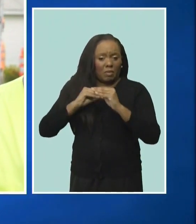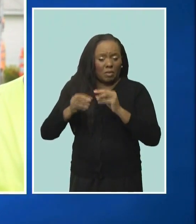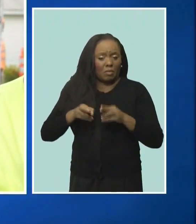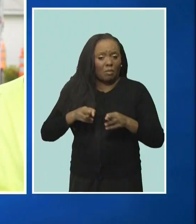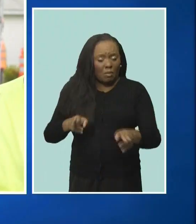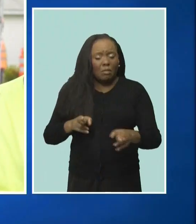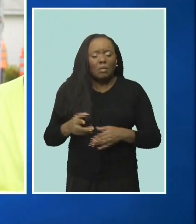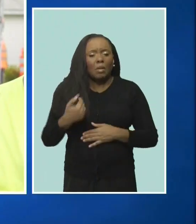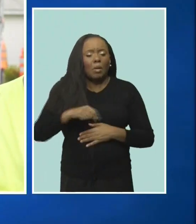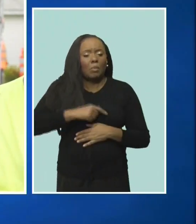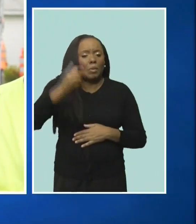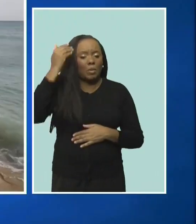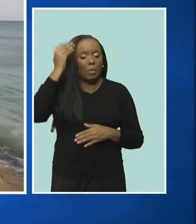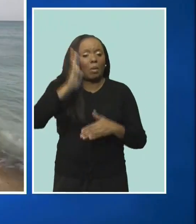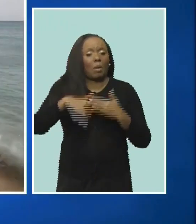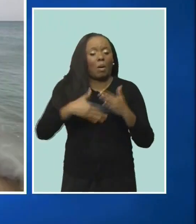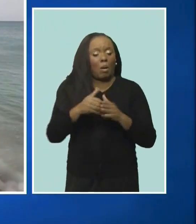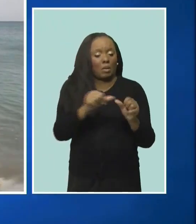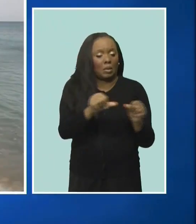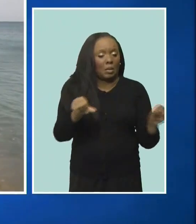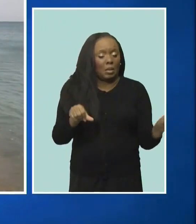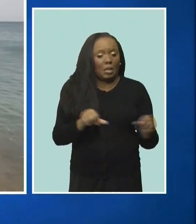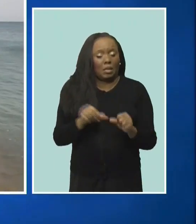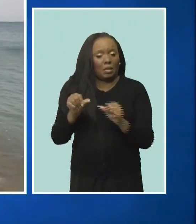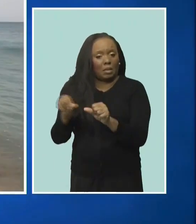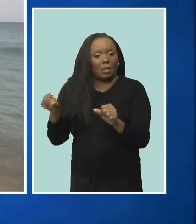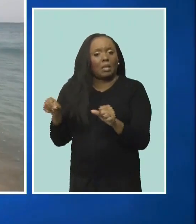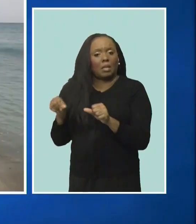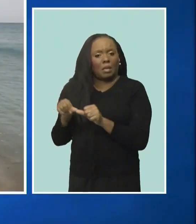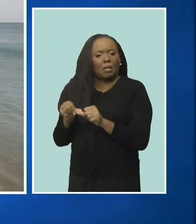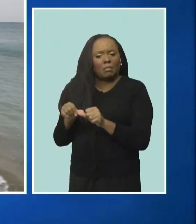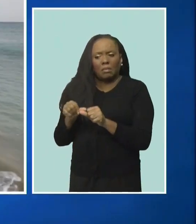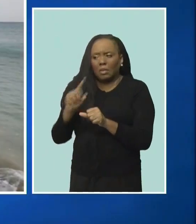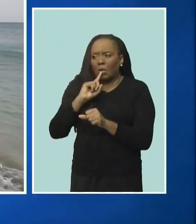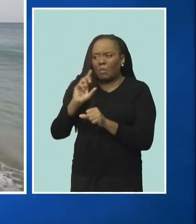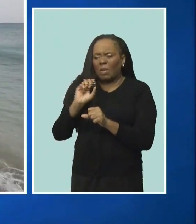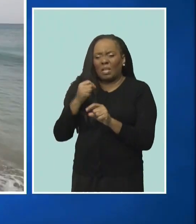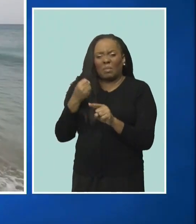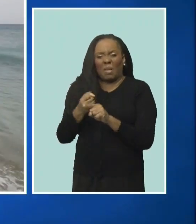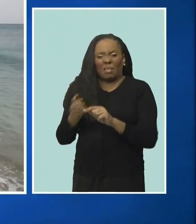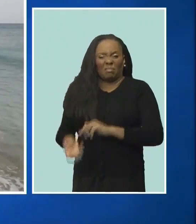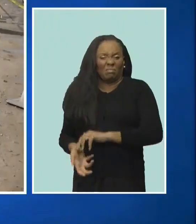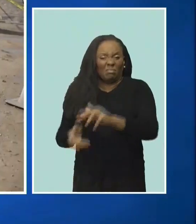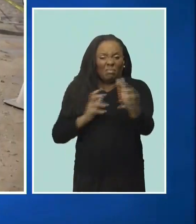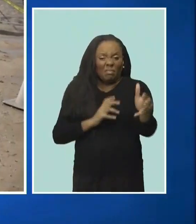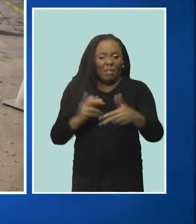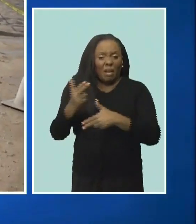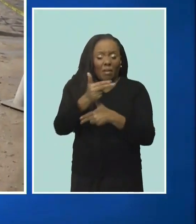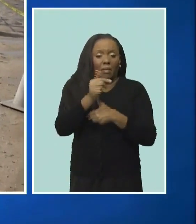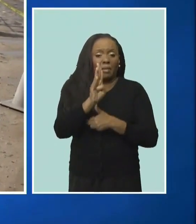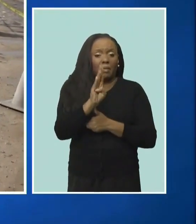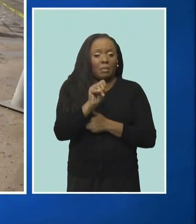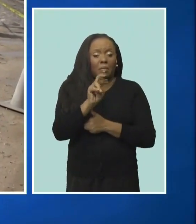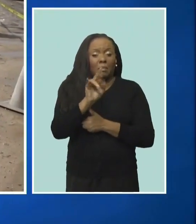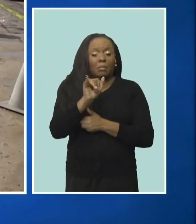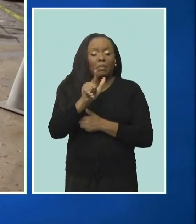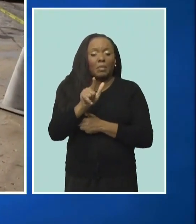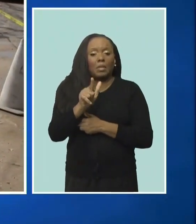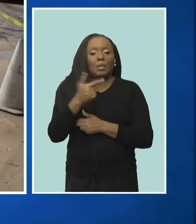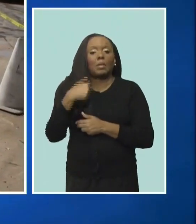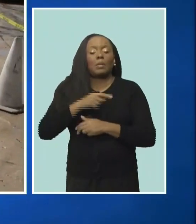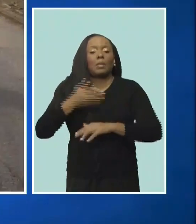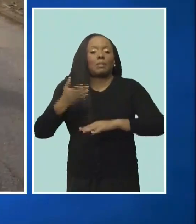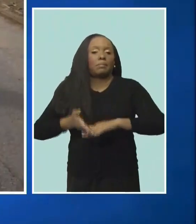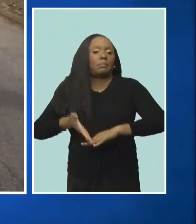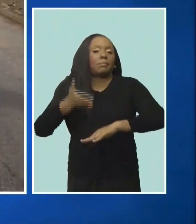say that all of the areas that we have had the greatest impact from Hurricane Beryl, we would be able to have restored